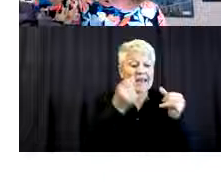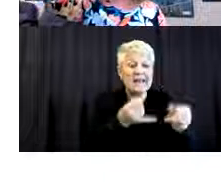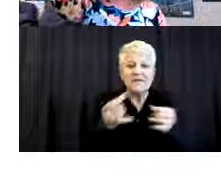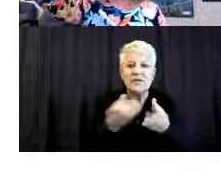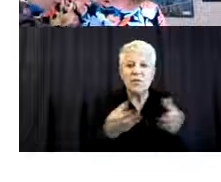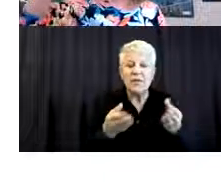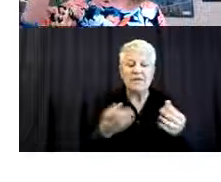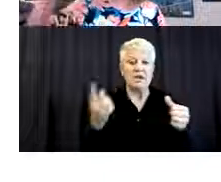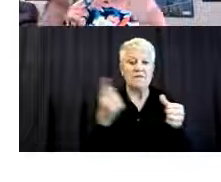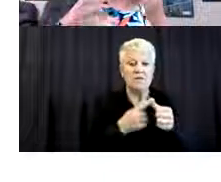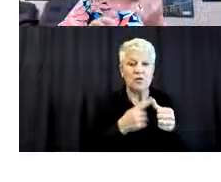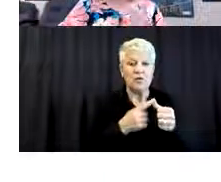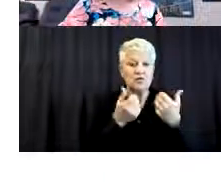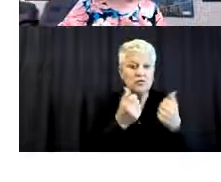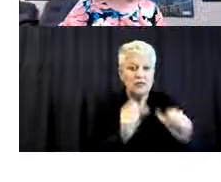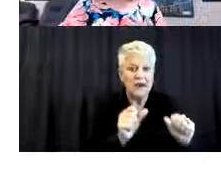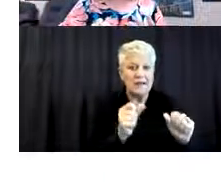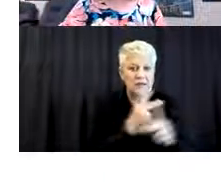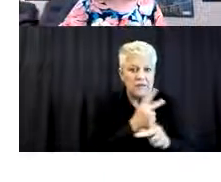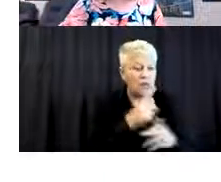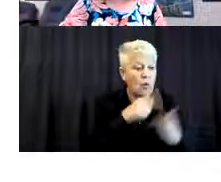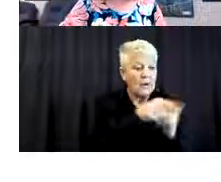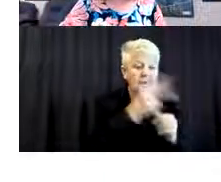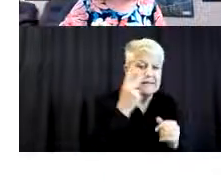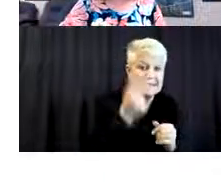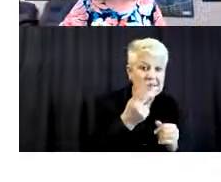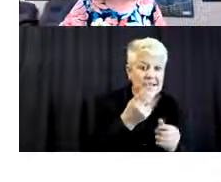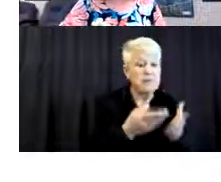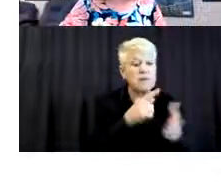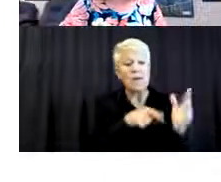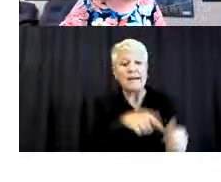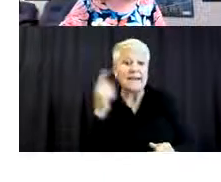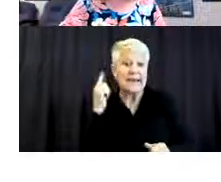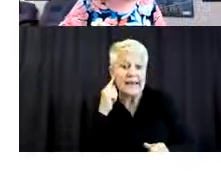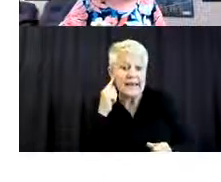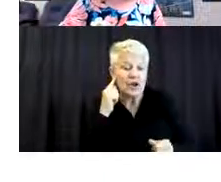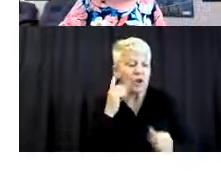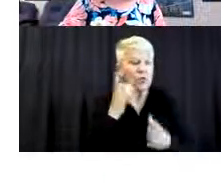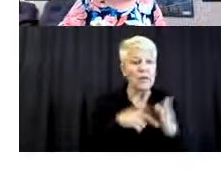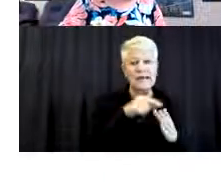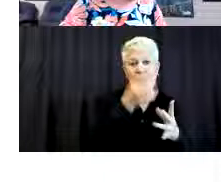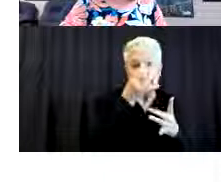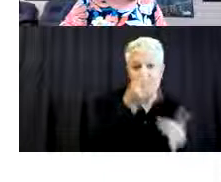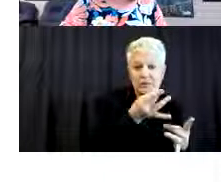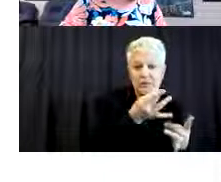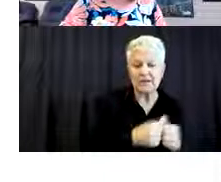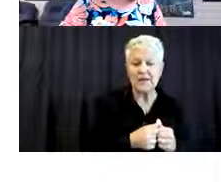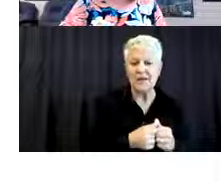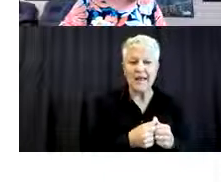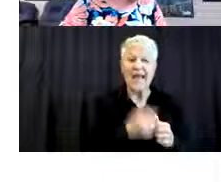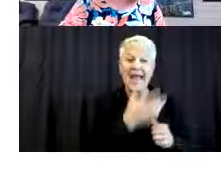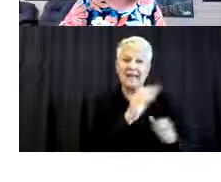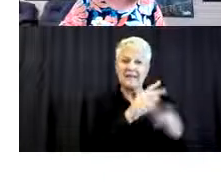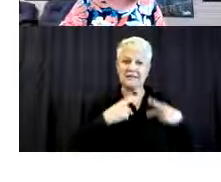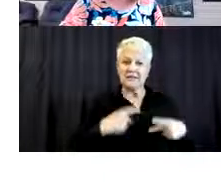of all, get a sense of what he might be seeing, what he might be hearing, what he might be interested in, and what his physical